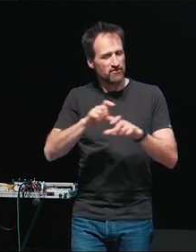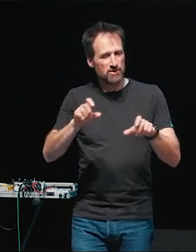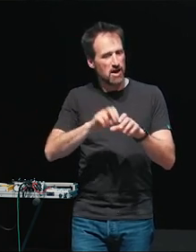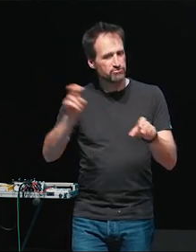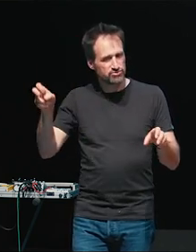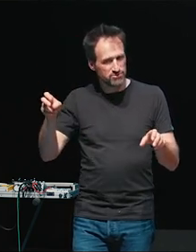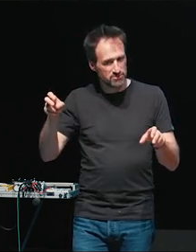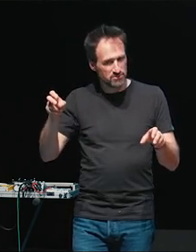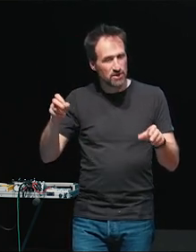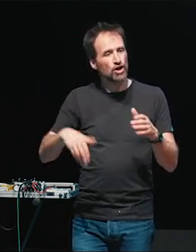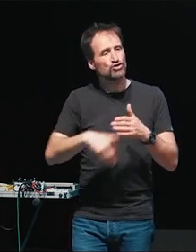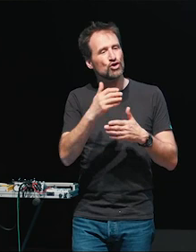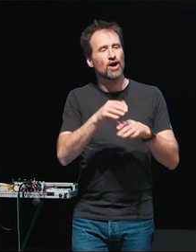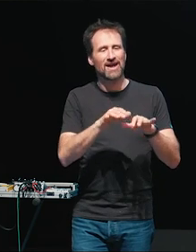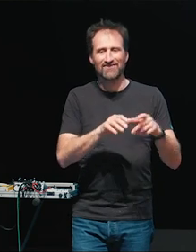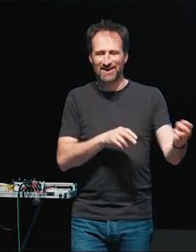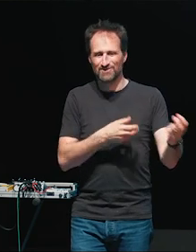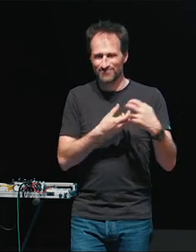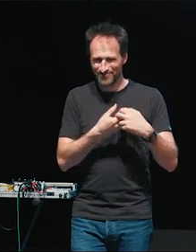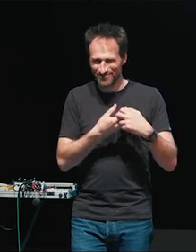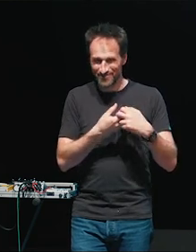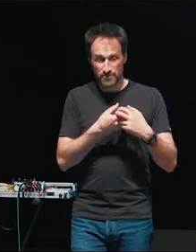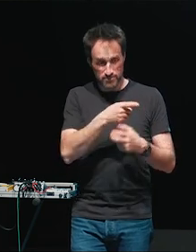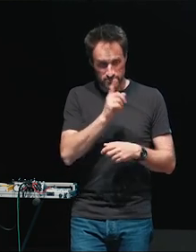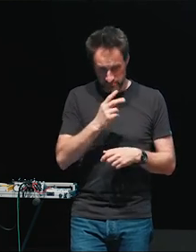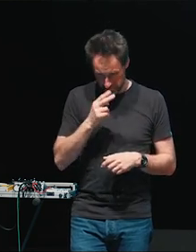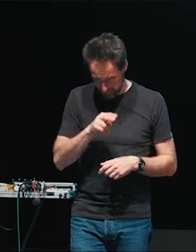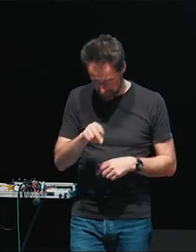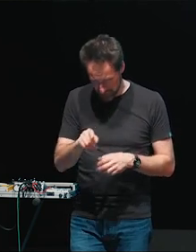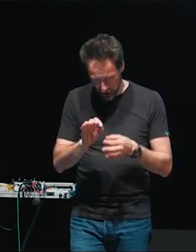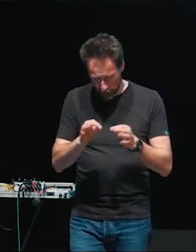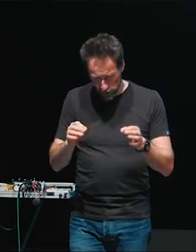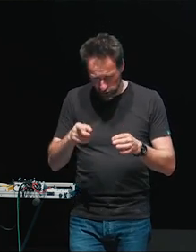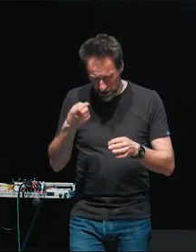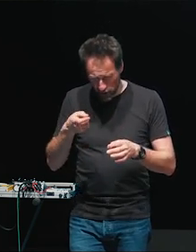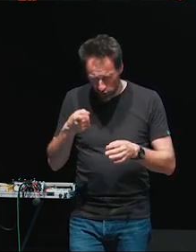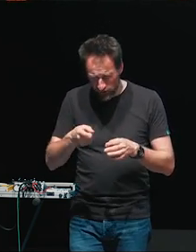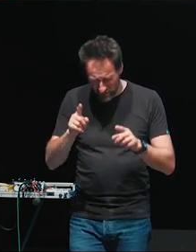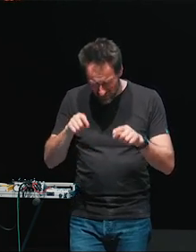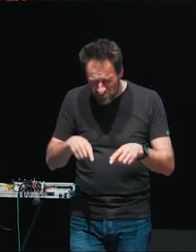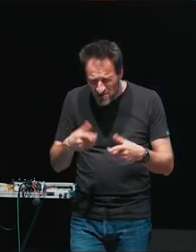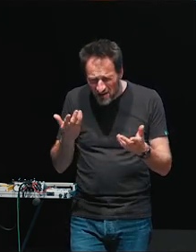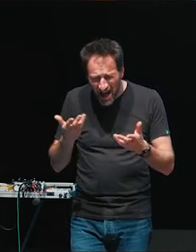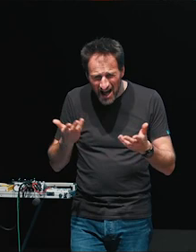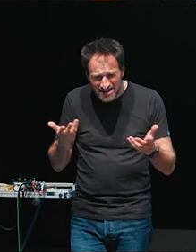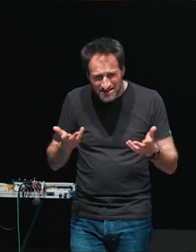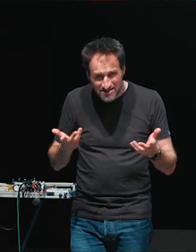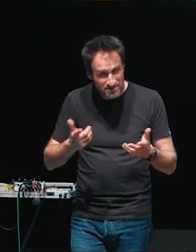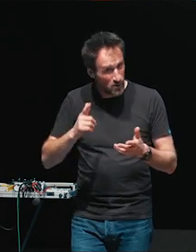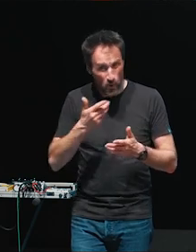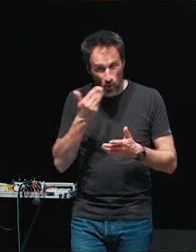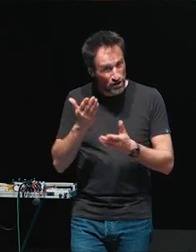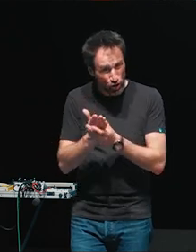join, and now they have to understand what this hellscape of function calls is. There is no documentation. In